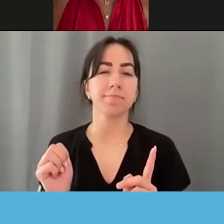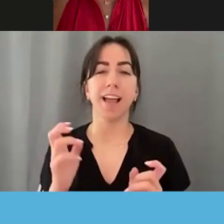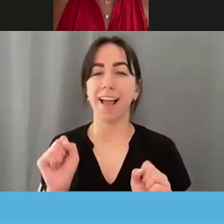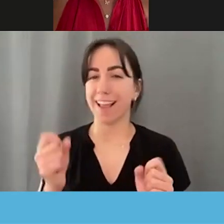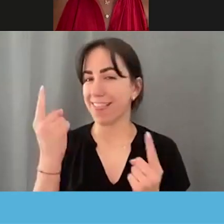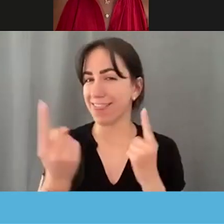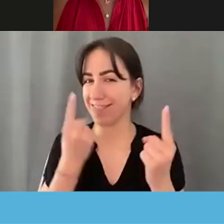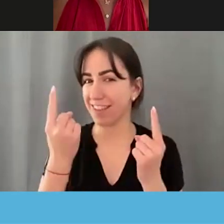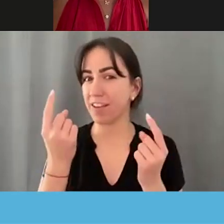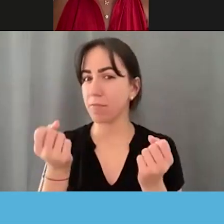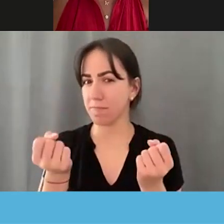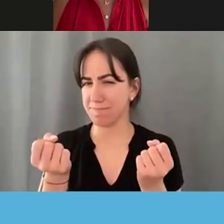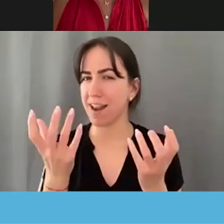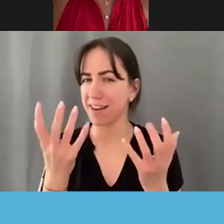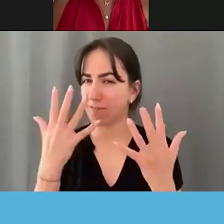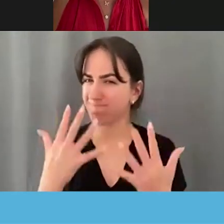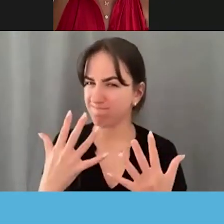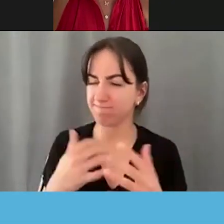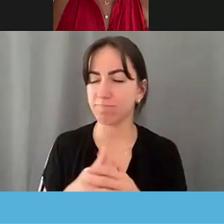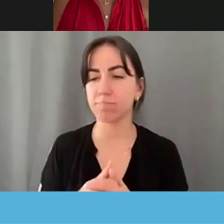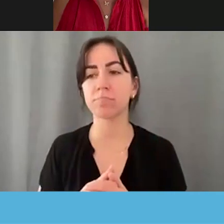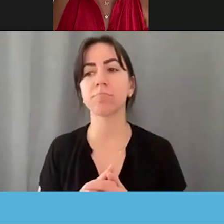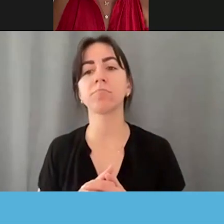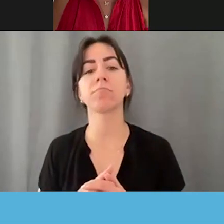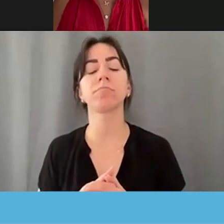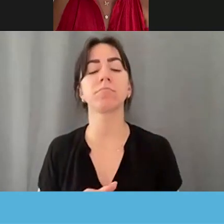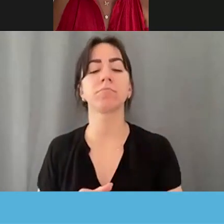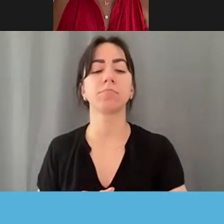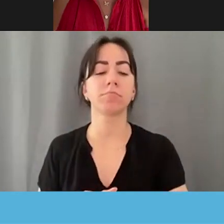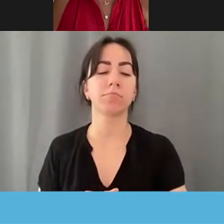many, unfortunately, and I would say,